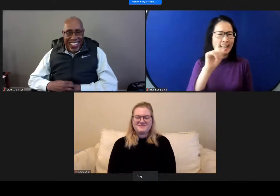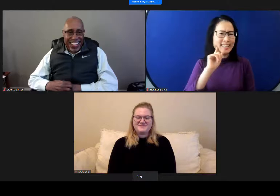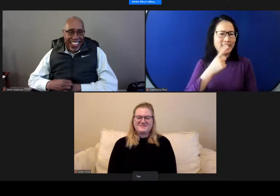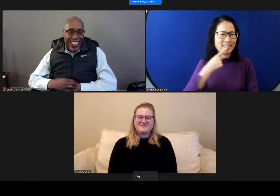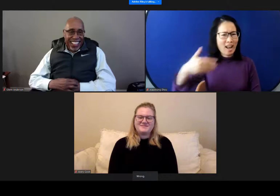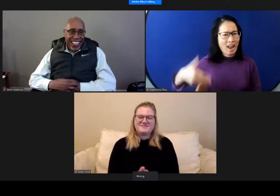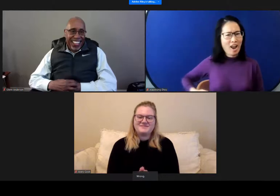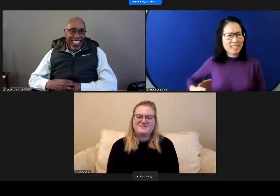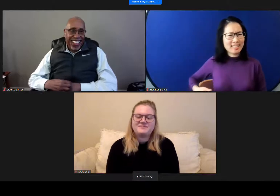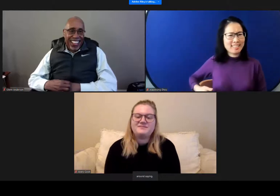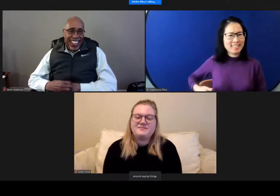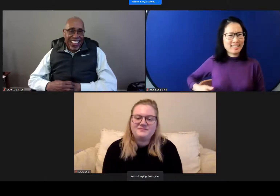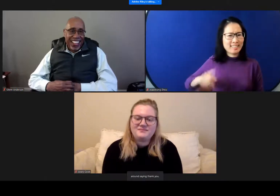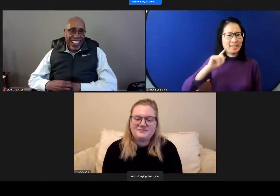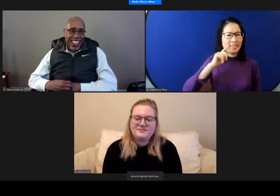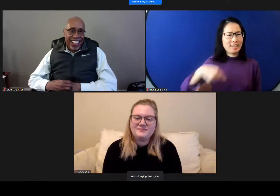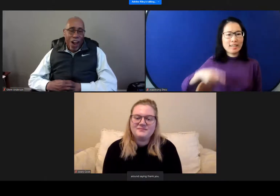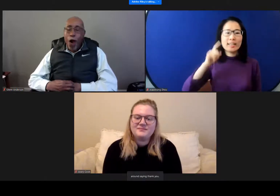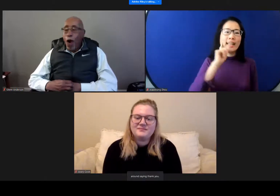Xiaorong saying, thank you.